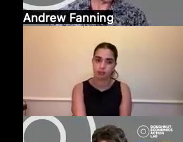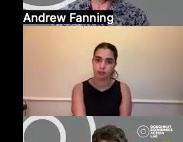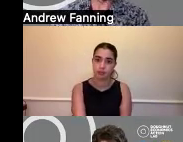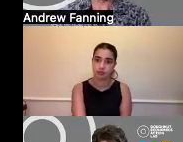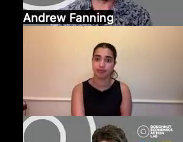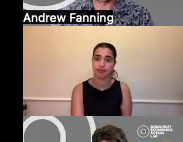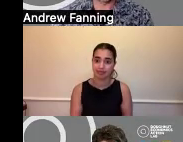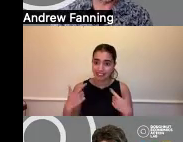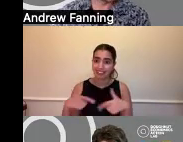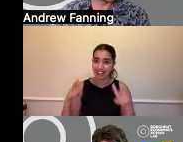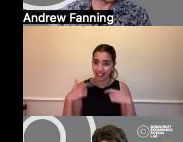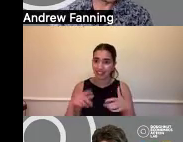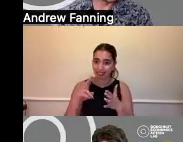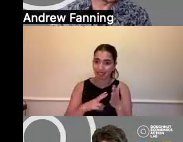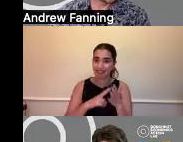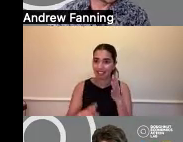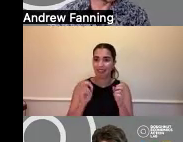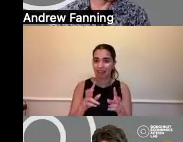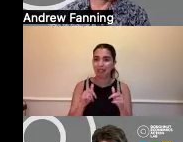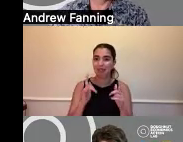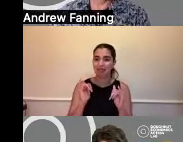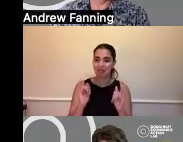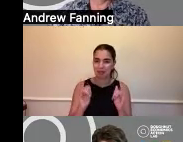still ticking up, so maybe.